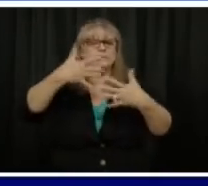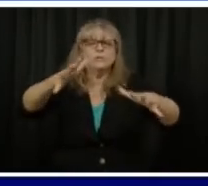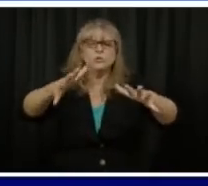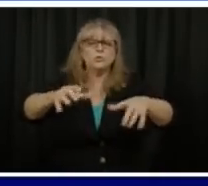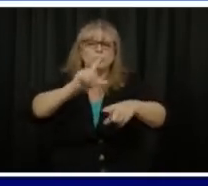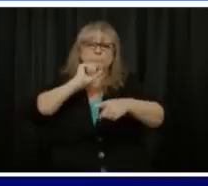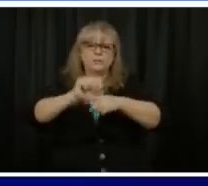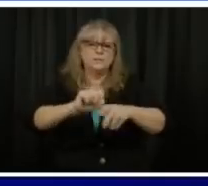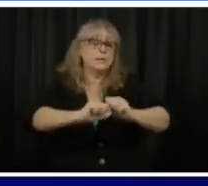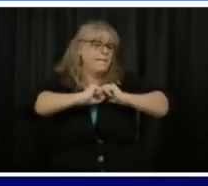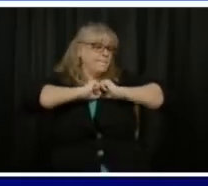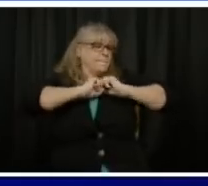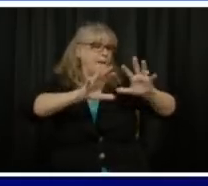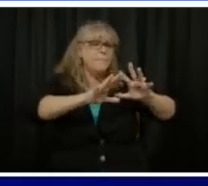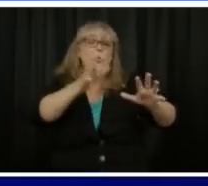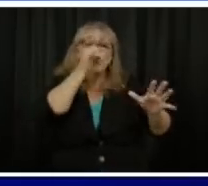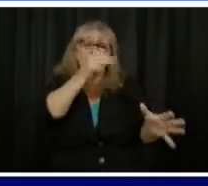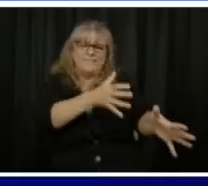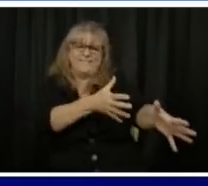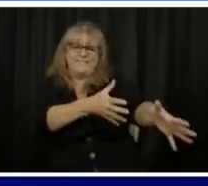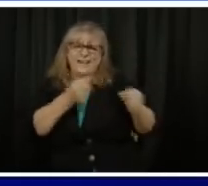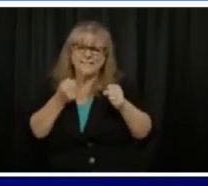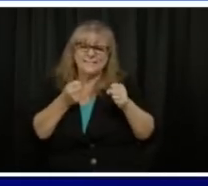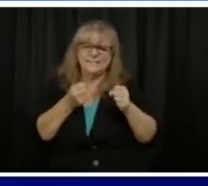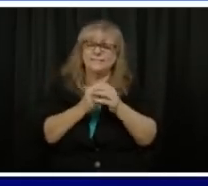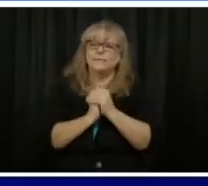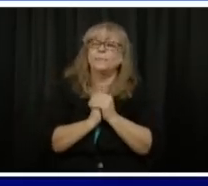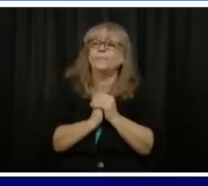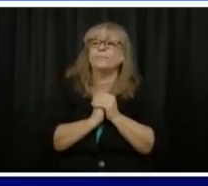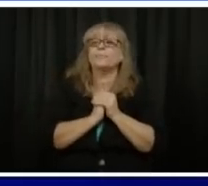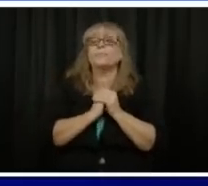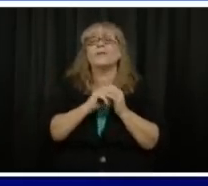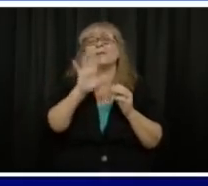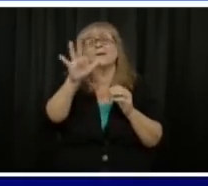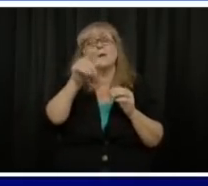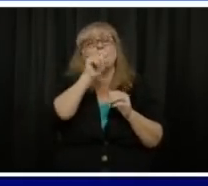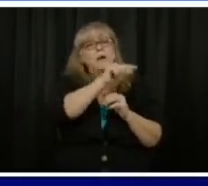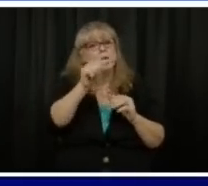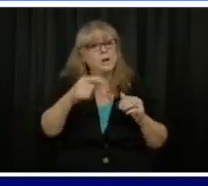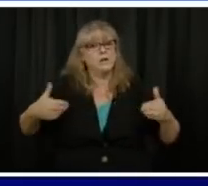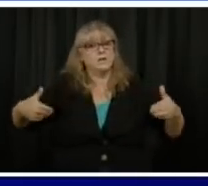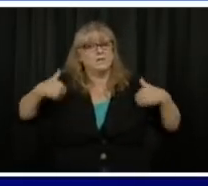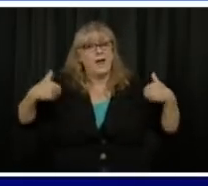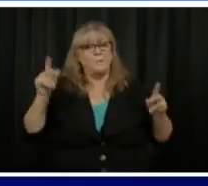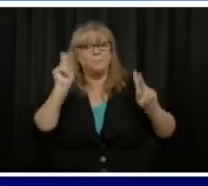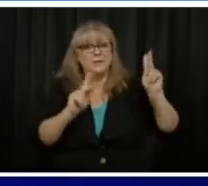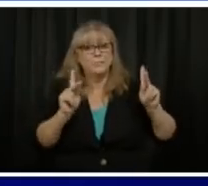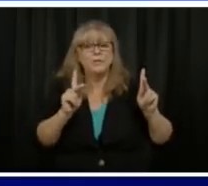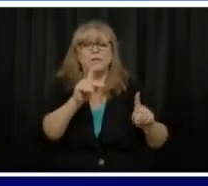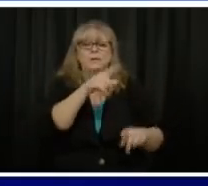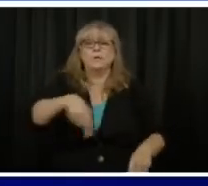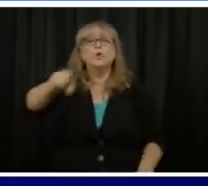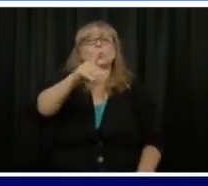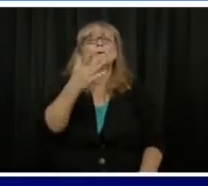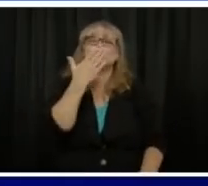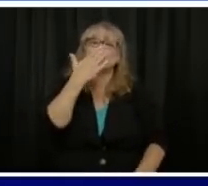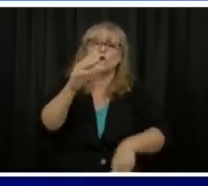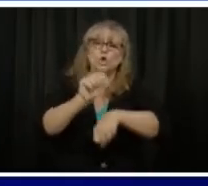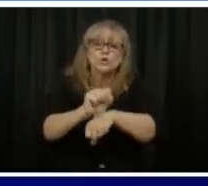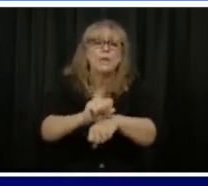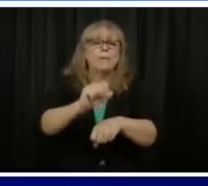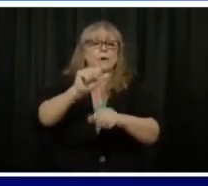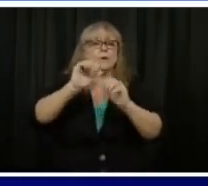And so many, in fact, most young people in our state are doing an amazing job wearing their masks, staying 6 feet from others,